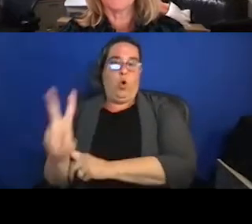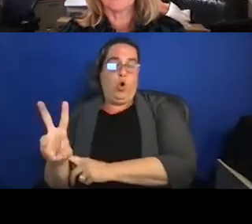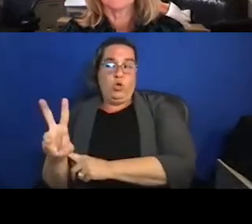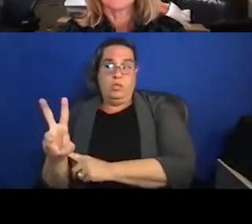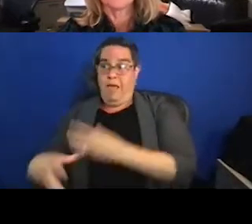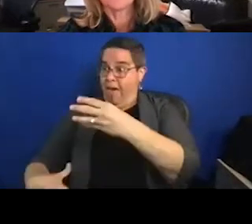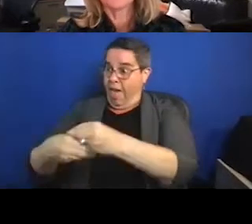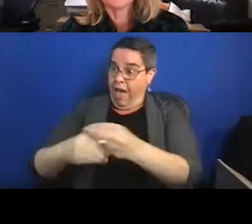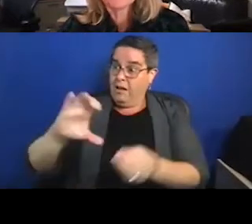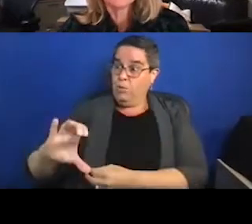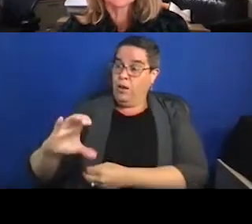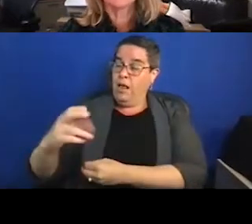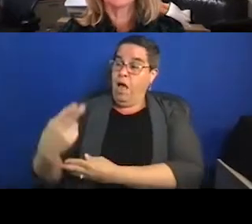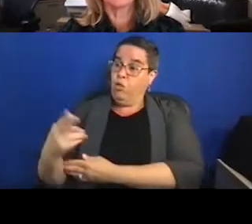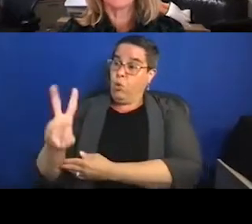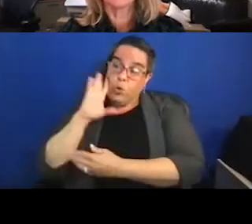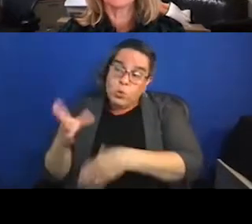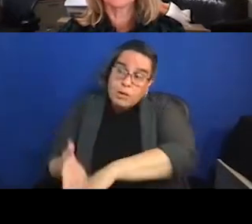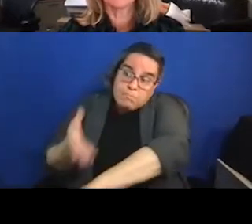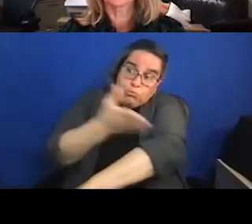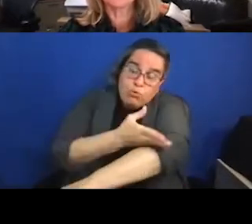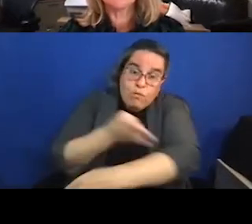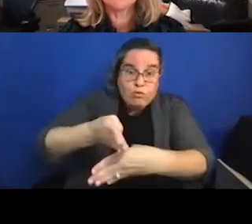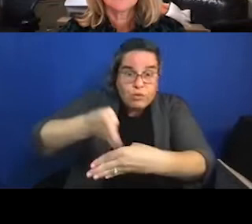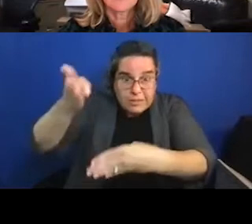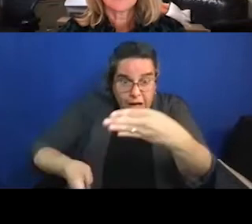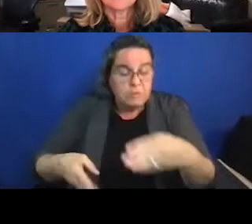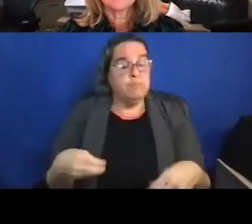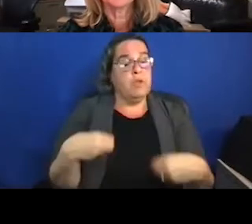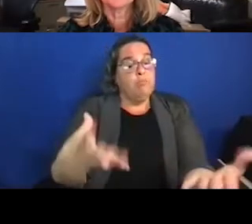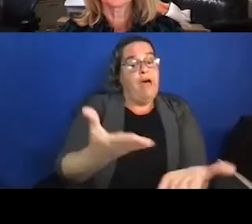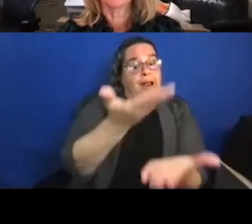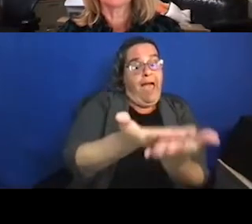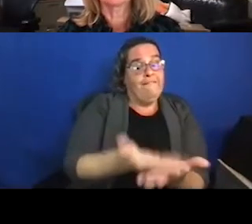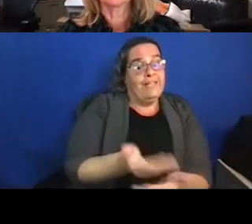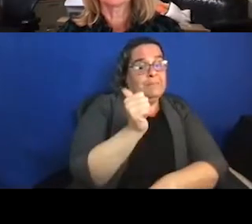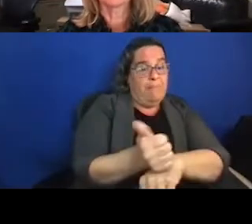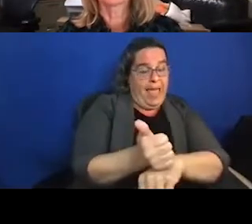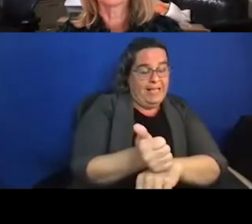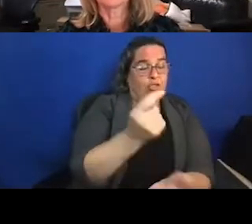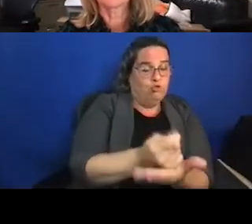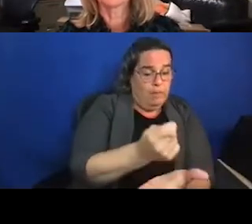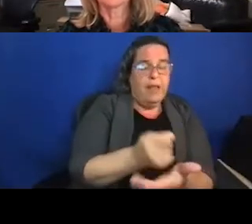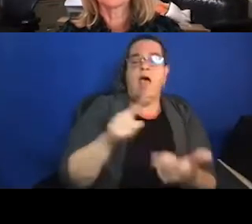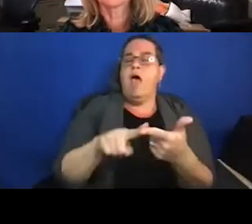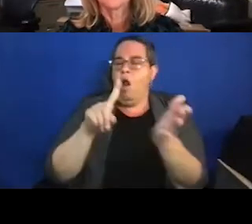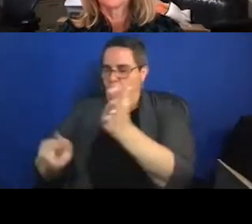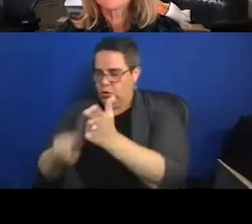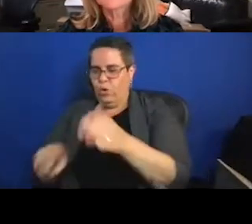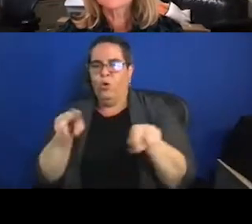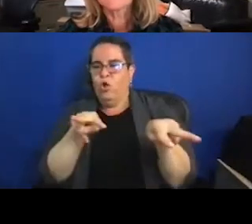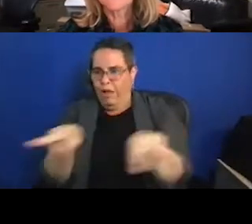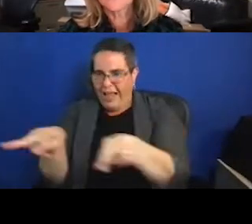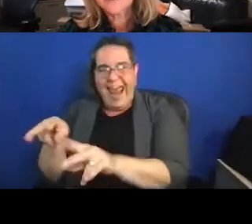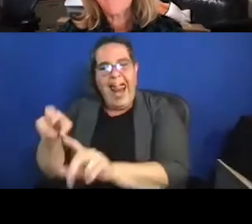improve both provision of evidence-based treatment and abstinence rates in smokers with serious mental illness who